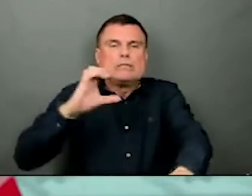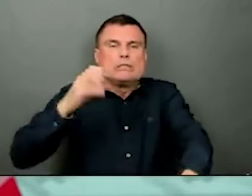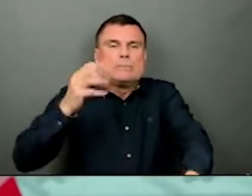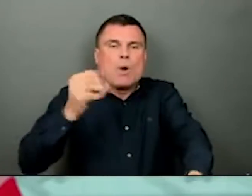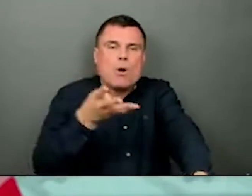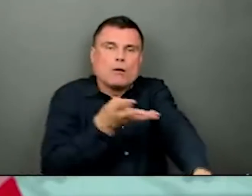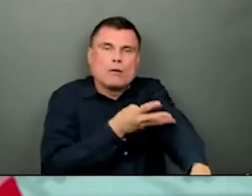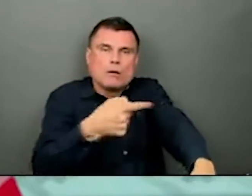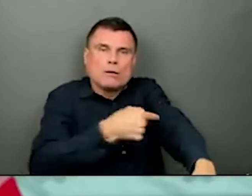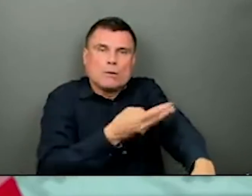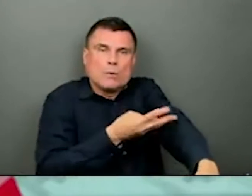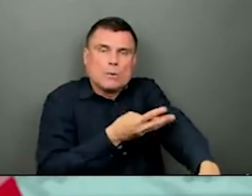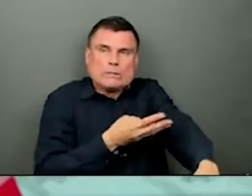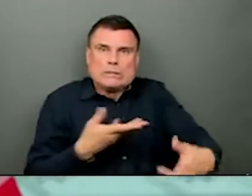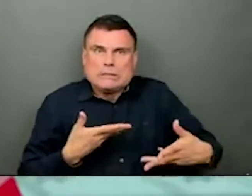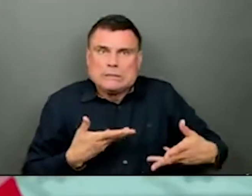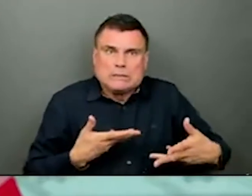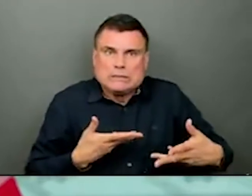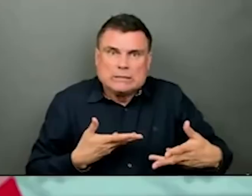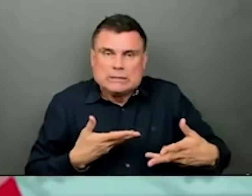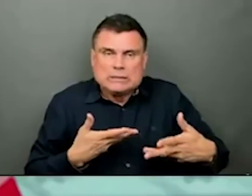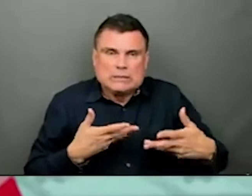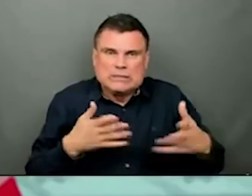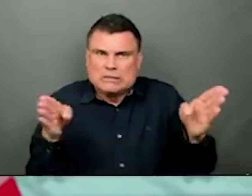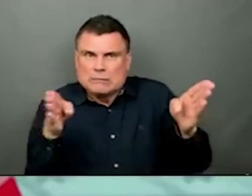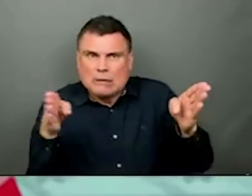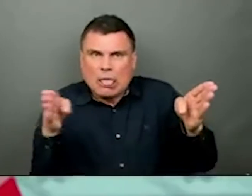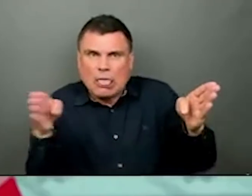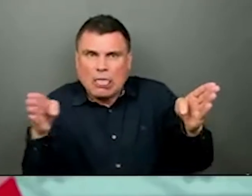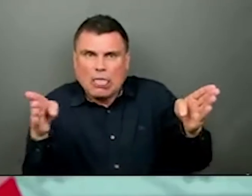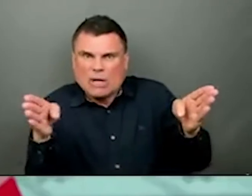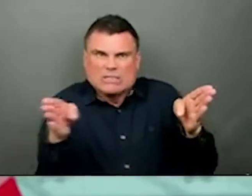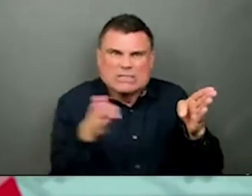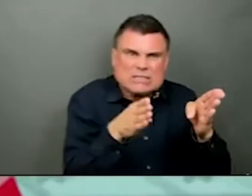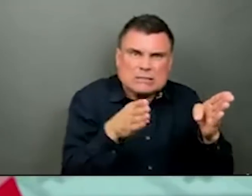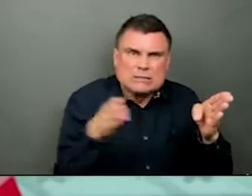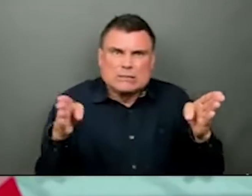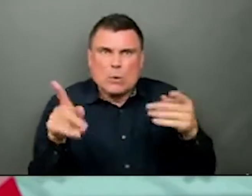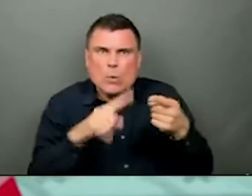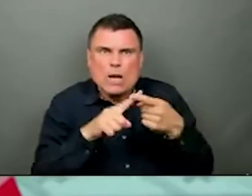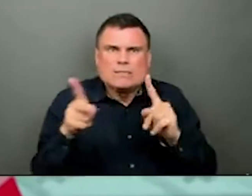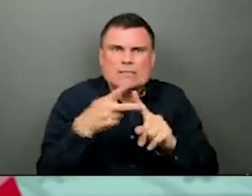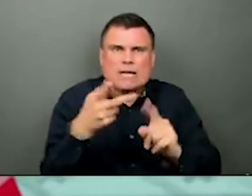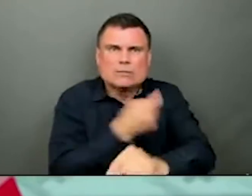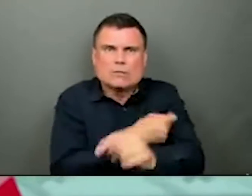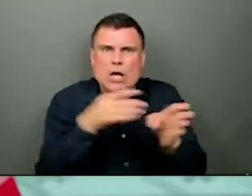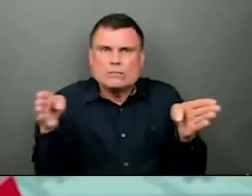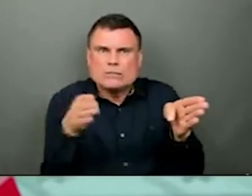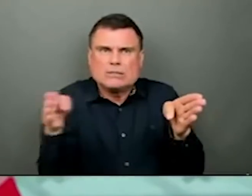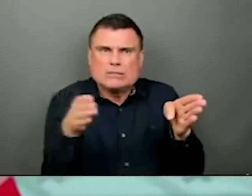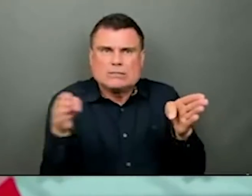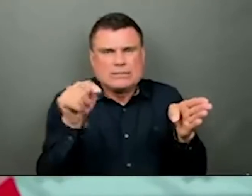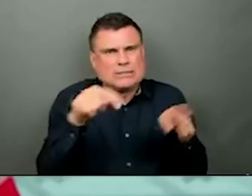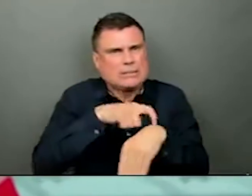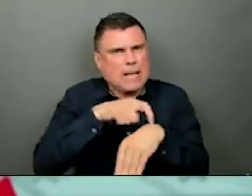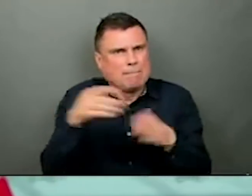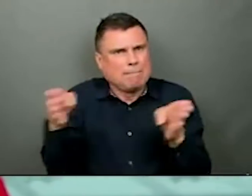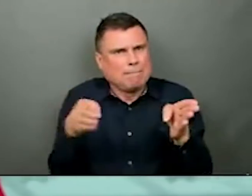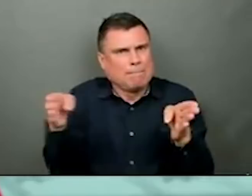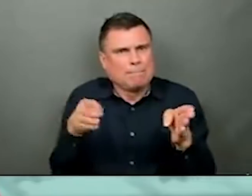and how much shorter could it be? So we've said from the very beginning that the interval